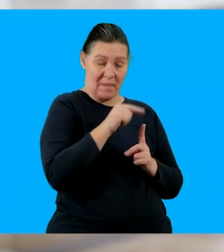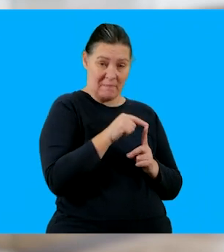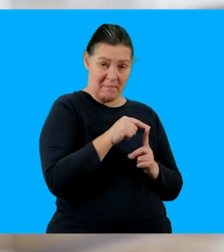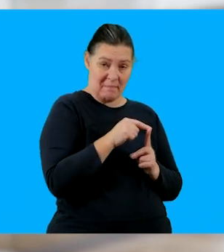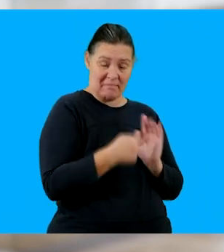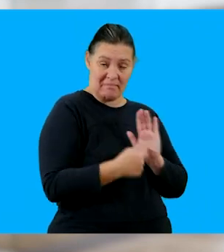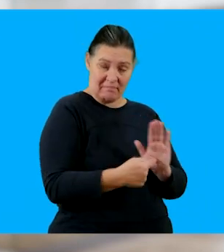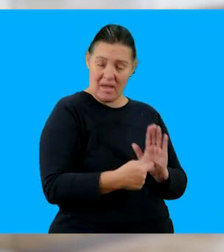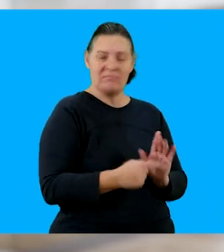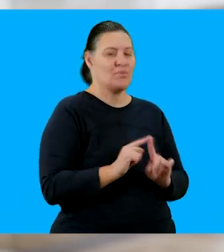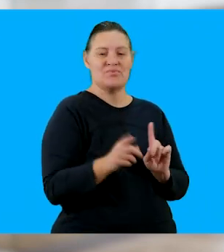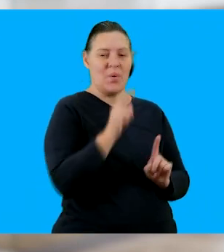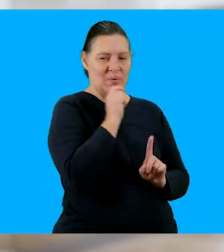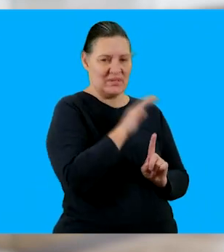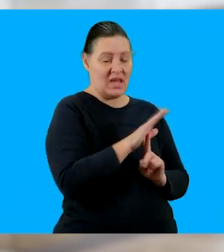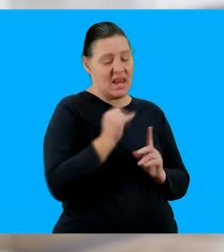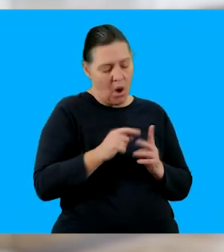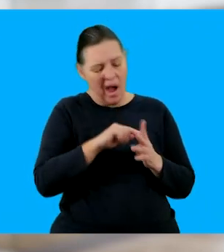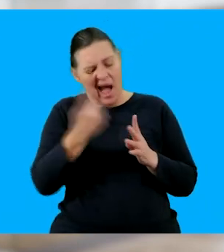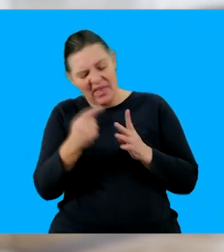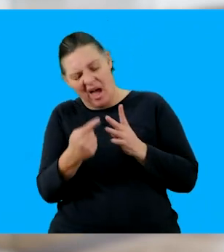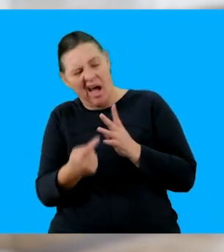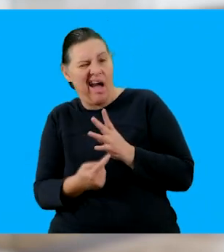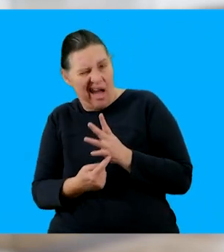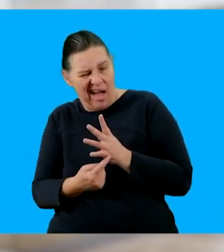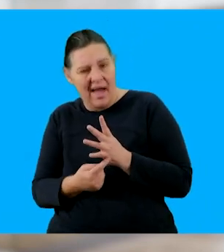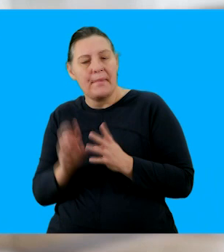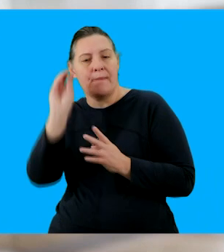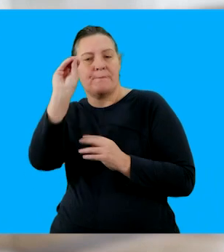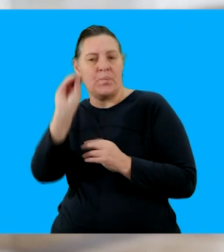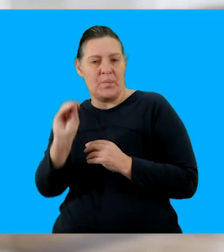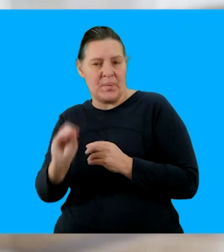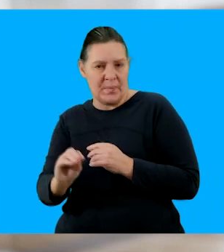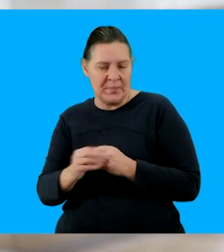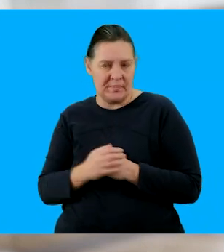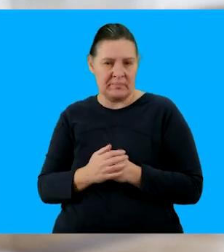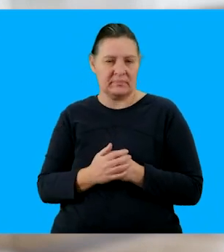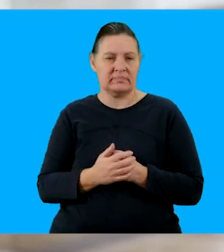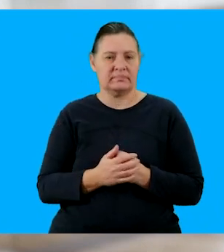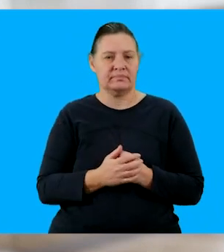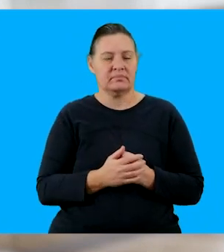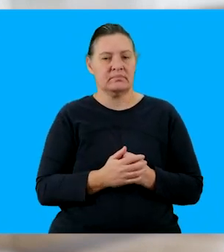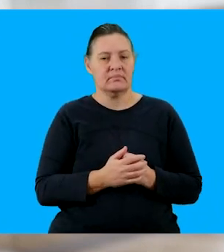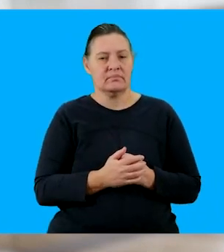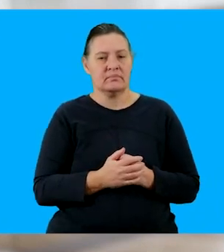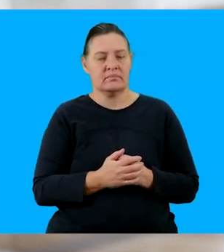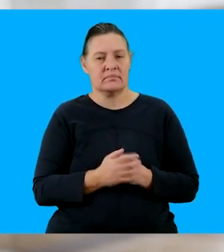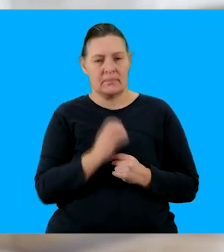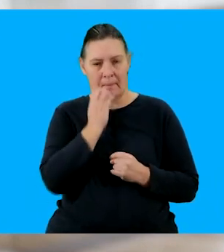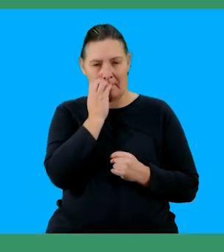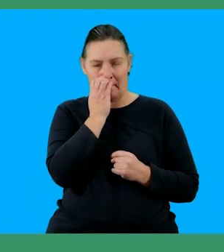mentioned before in question number 1, we must not include it when we describe other types of visual aids.